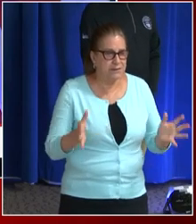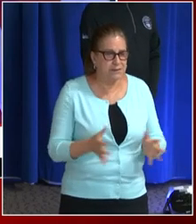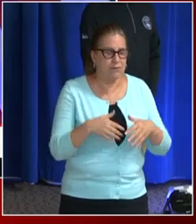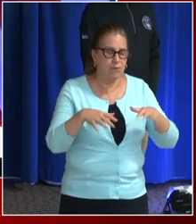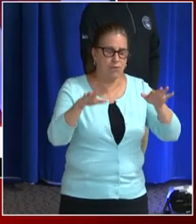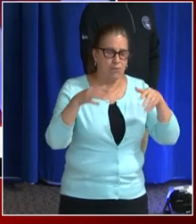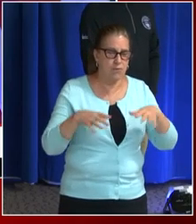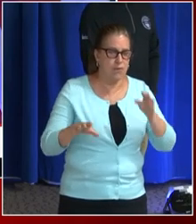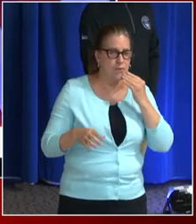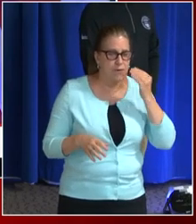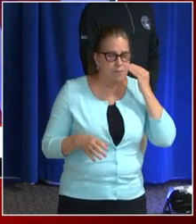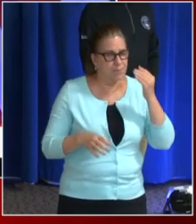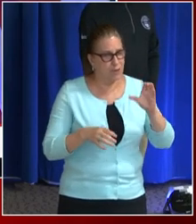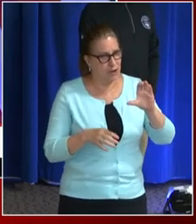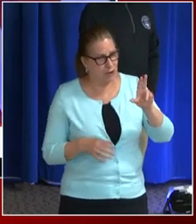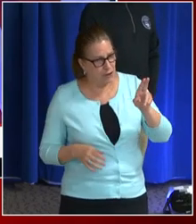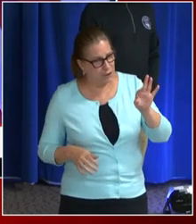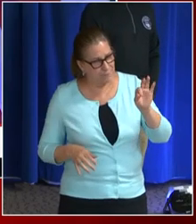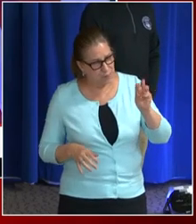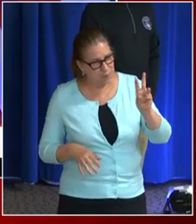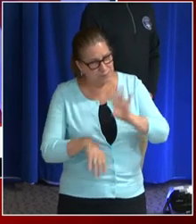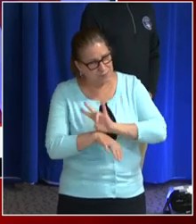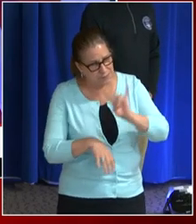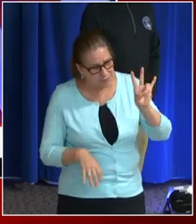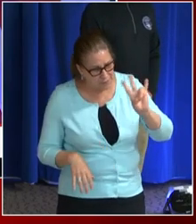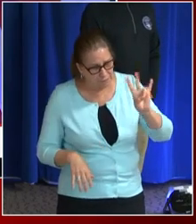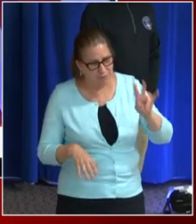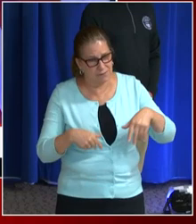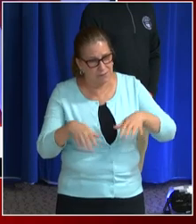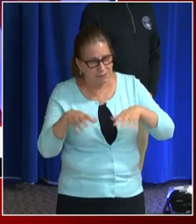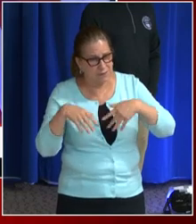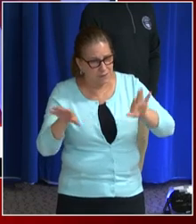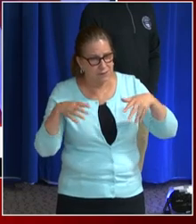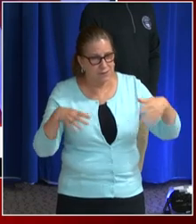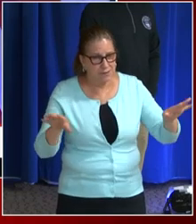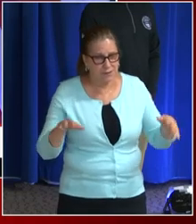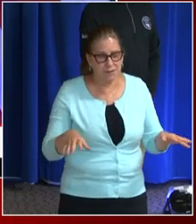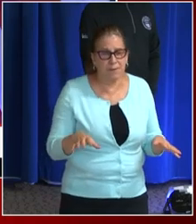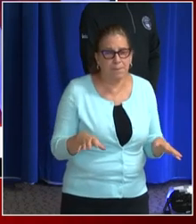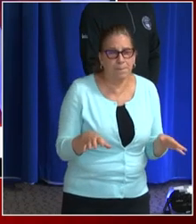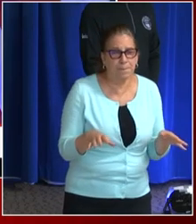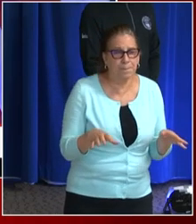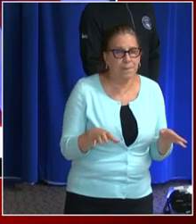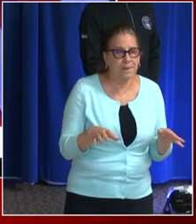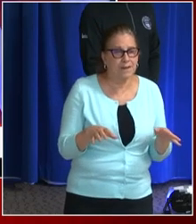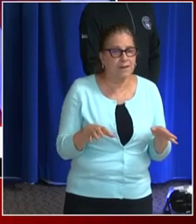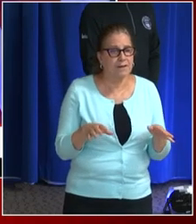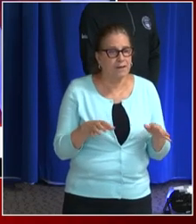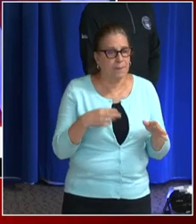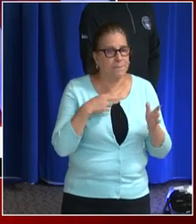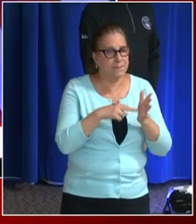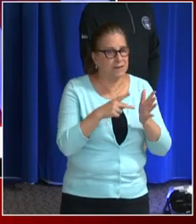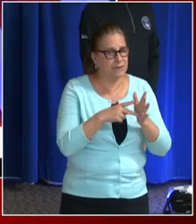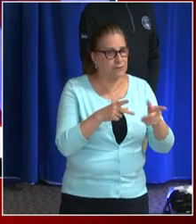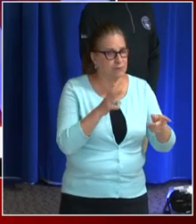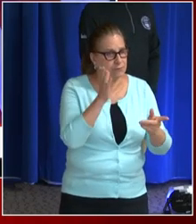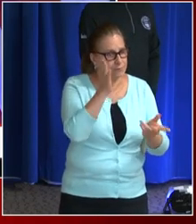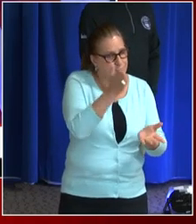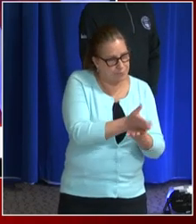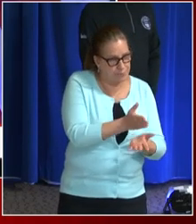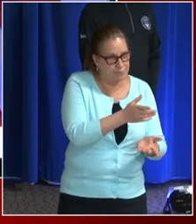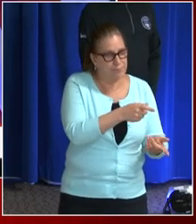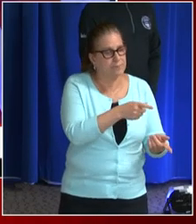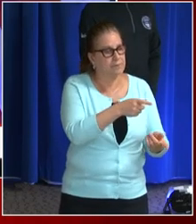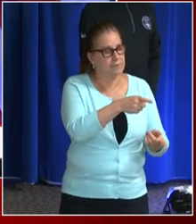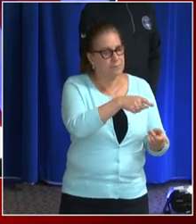again. The curfew is 7 p.m. And that doesn't mean you're leaving at 7 p.m. That means you're off the street at 7 p.m.